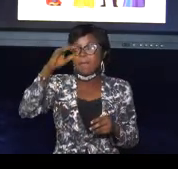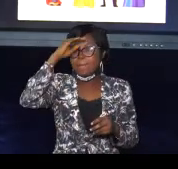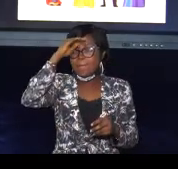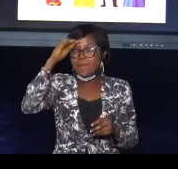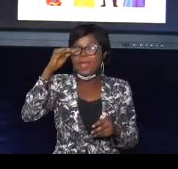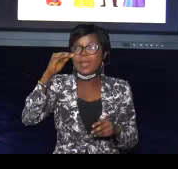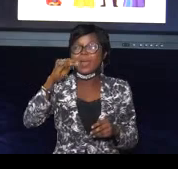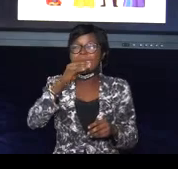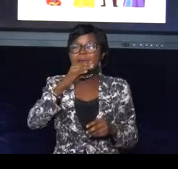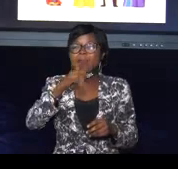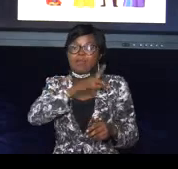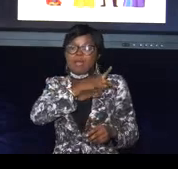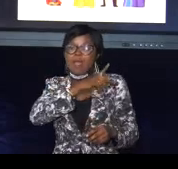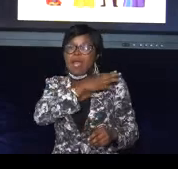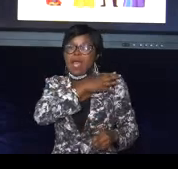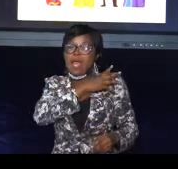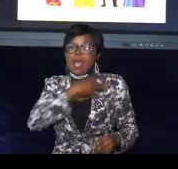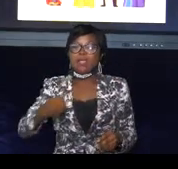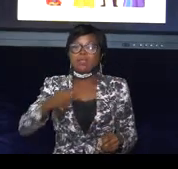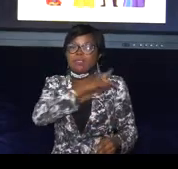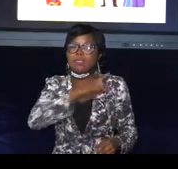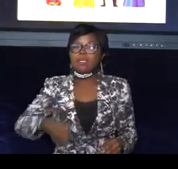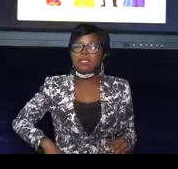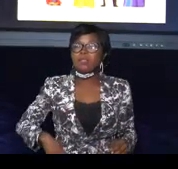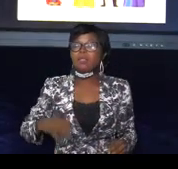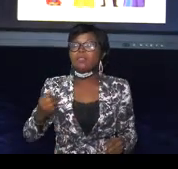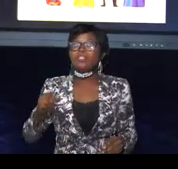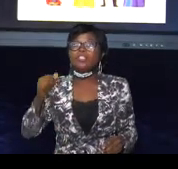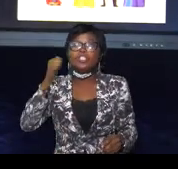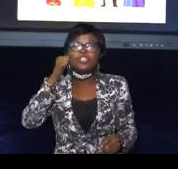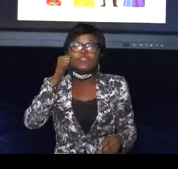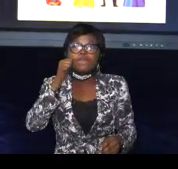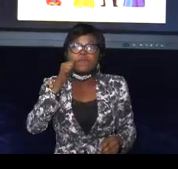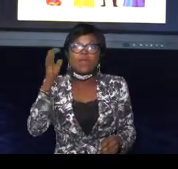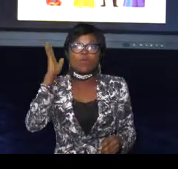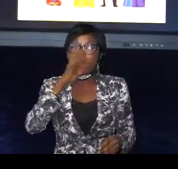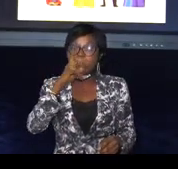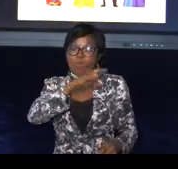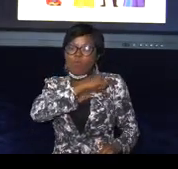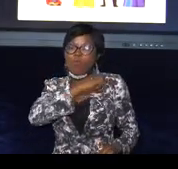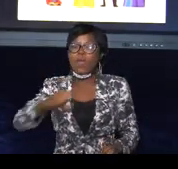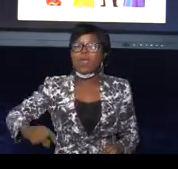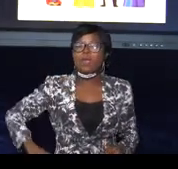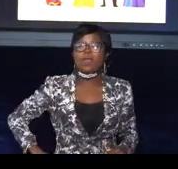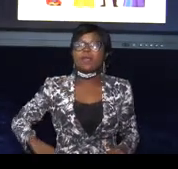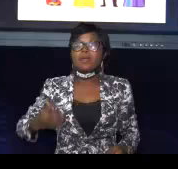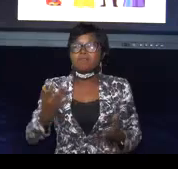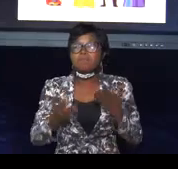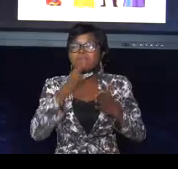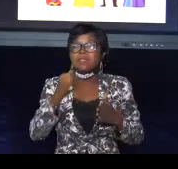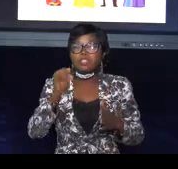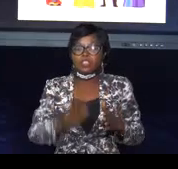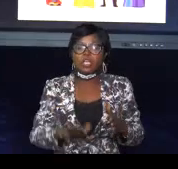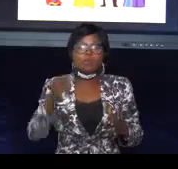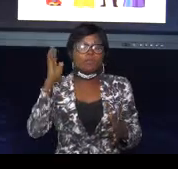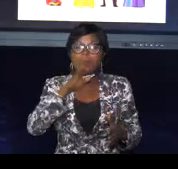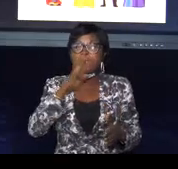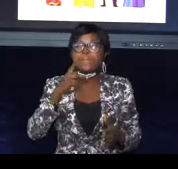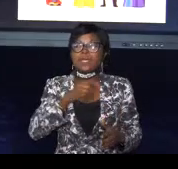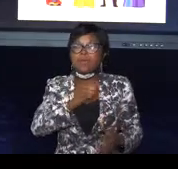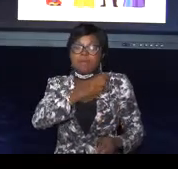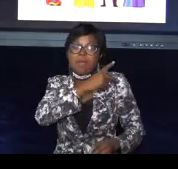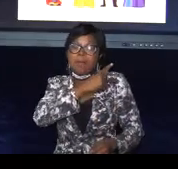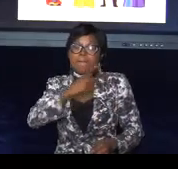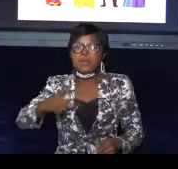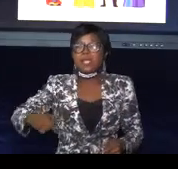When the male is the king, what will the female be? The queen, yes, the queen. Then the child will either be a prince